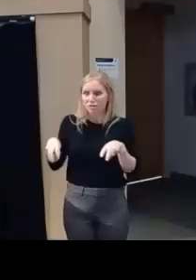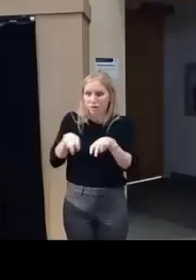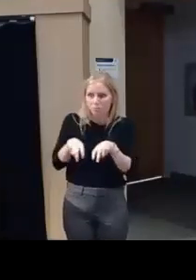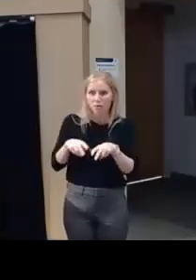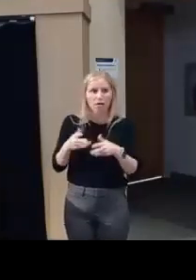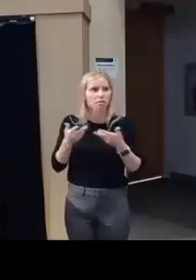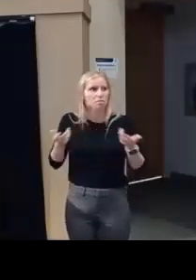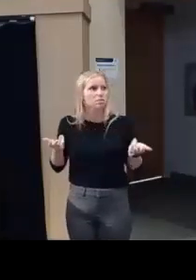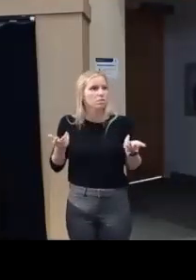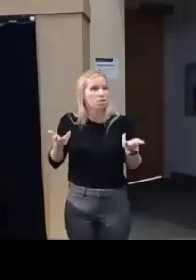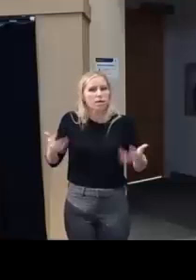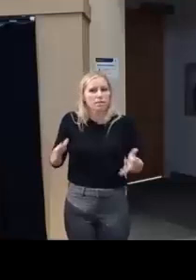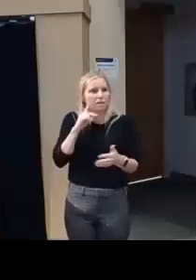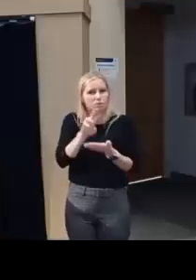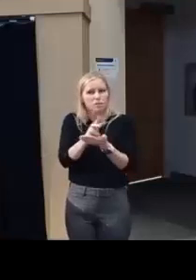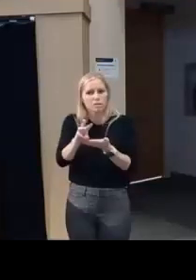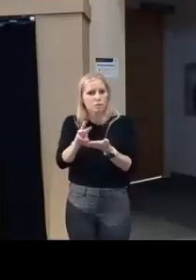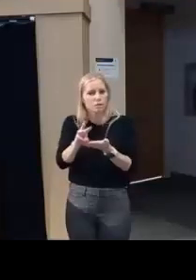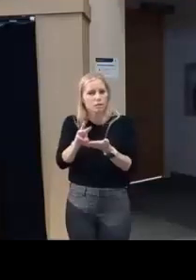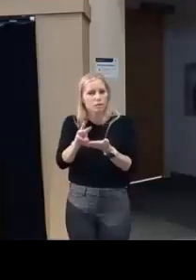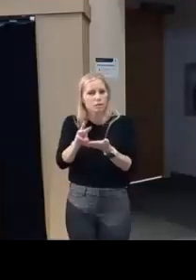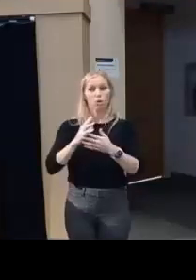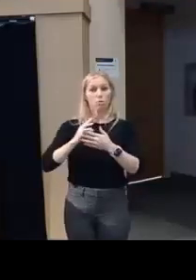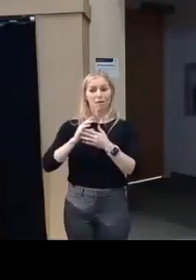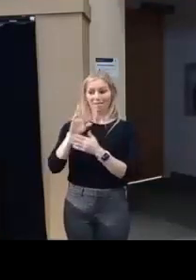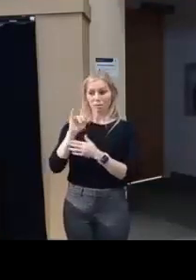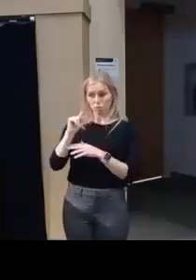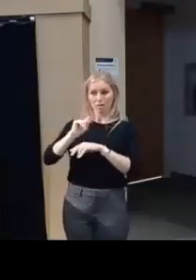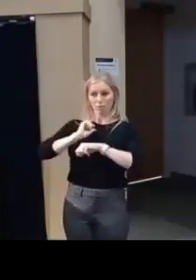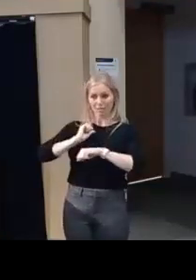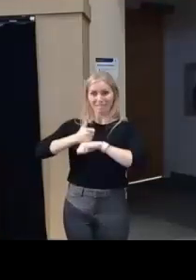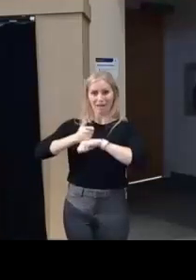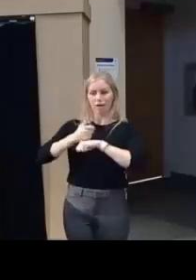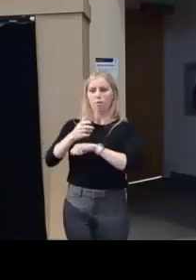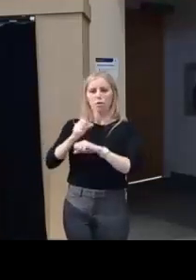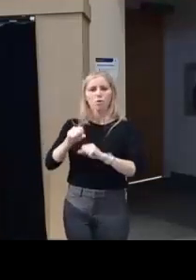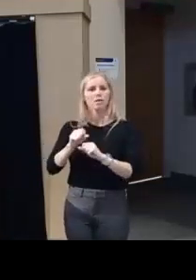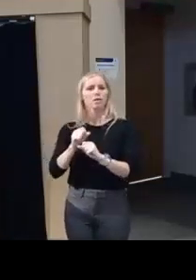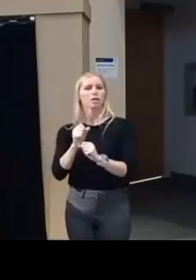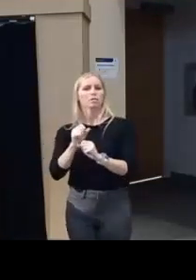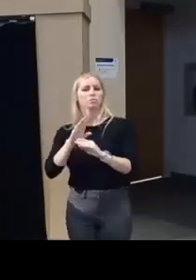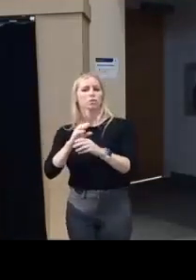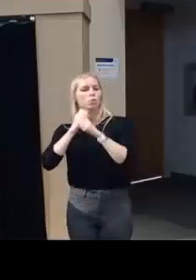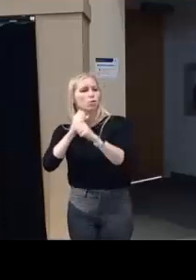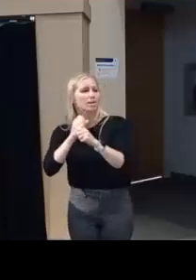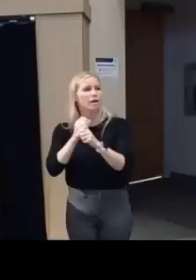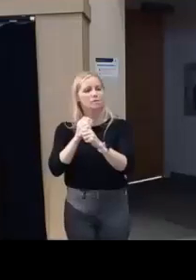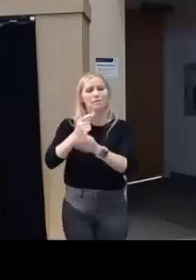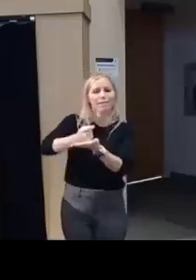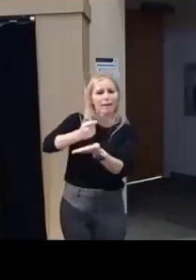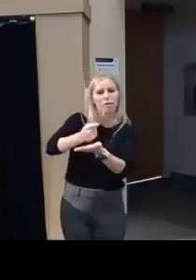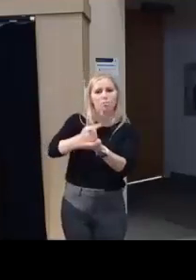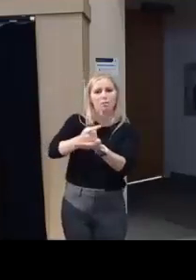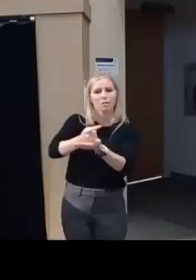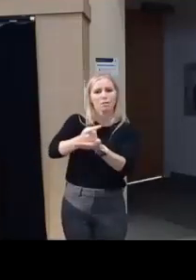weeks, right? And so by creating this unit, we're able to create a therapeutic milieu. And again, I'm not the expert on this. You can talk